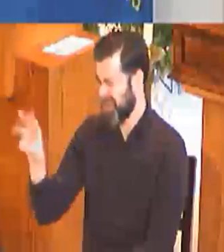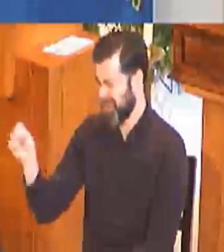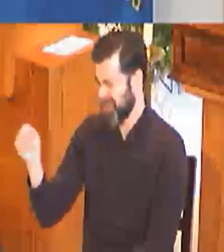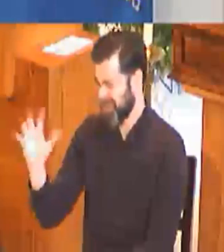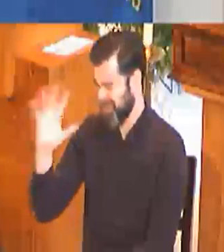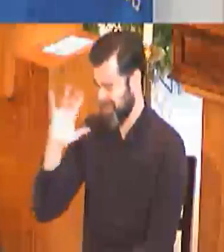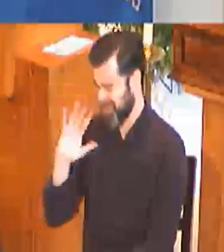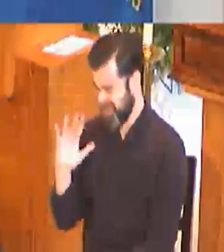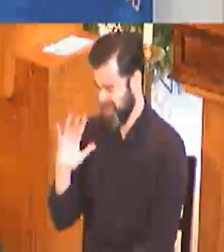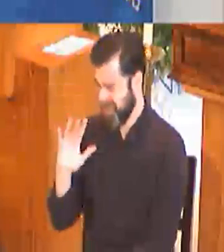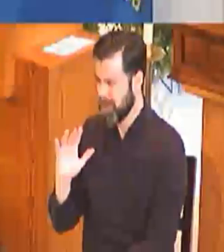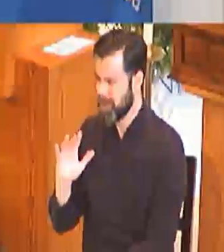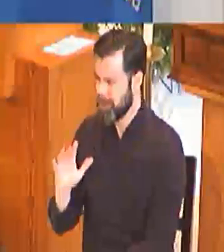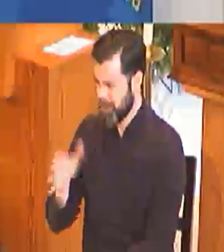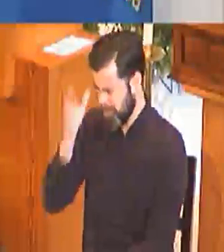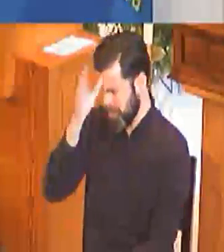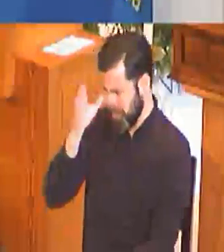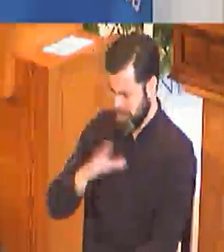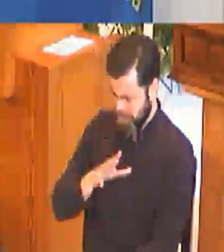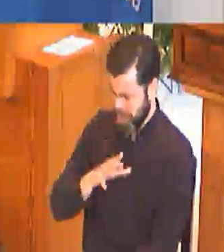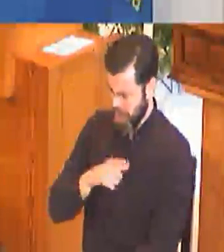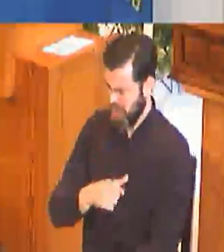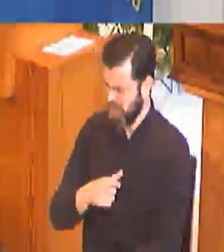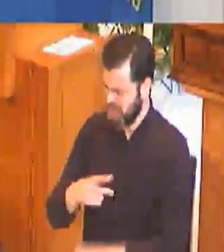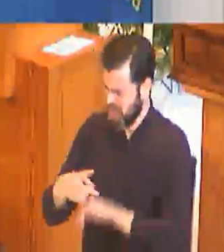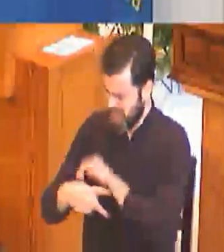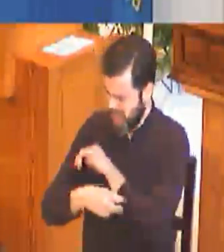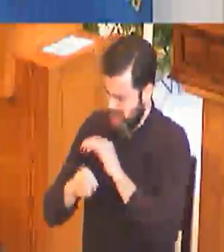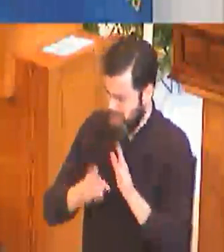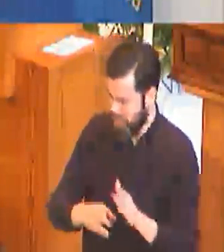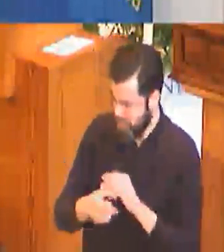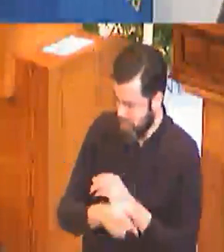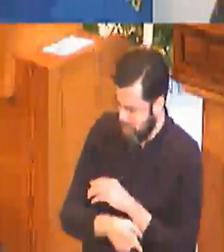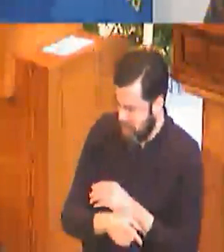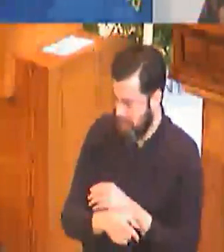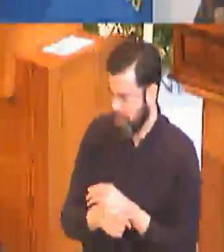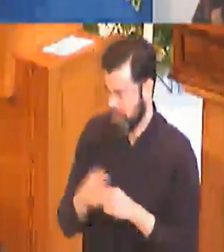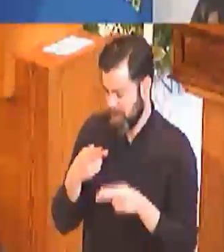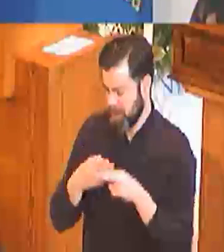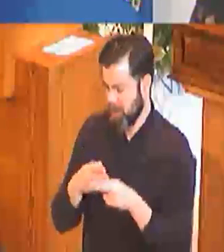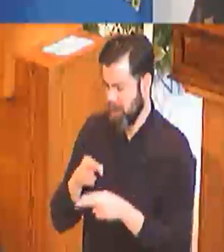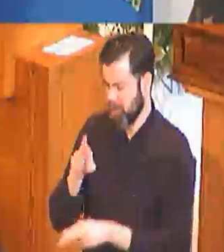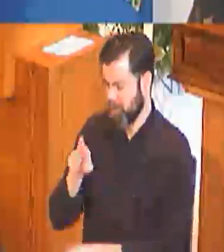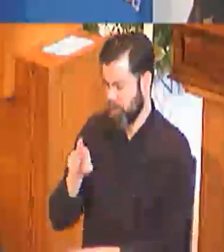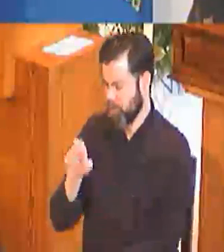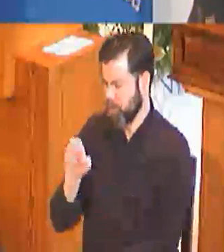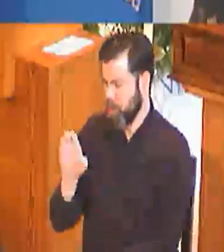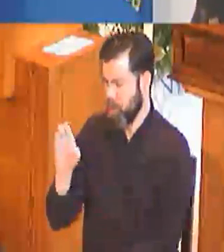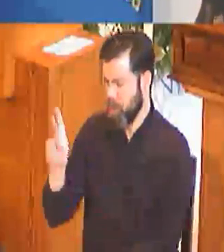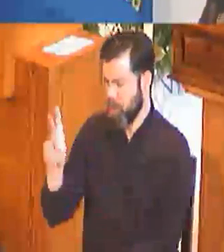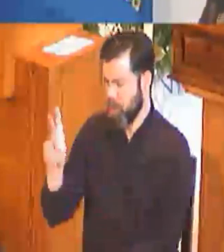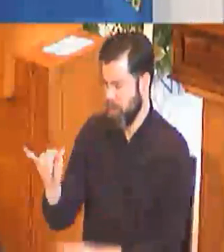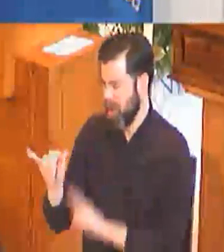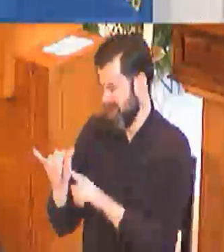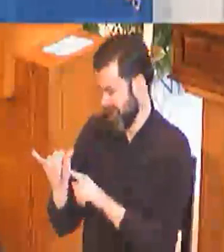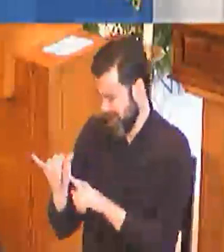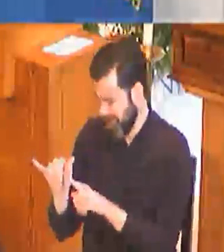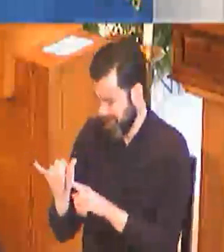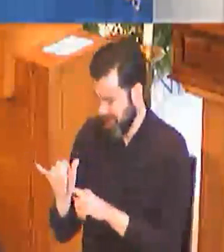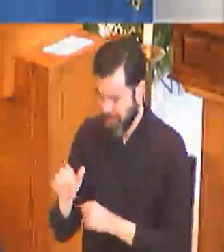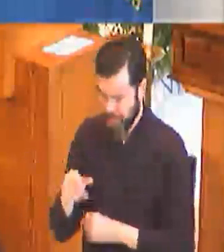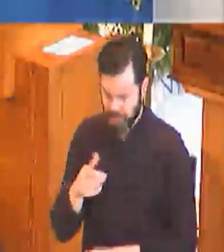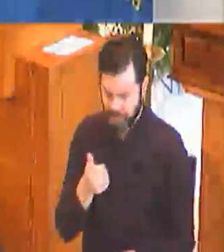a small-time thief whose name is Rocky. And Rocky has considered himself very unlucky for his entire